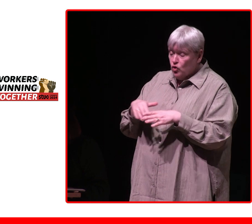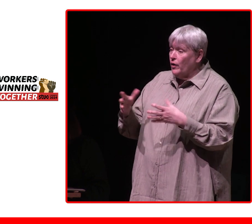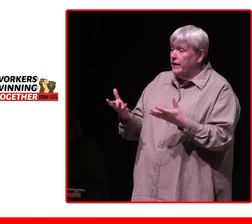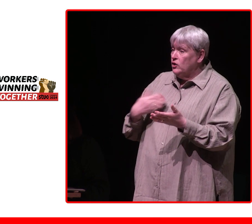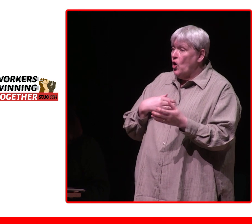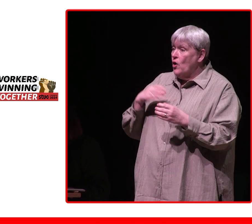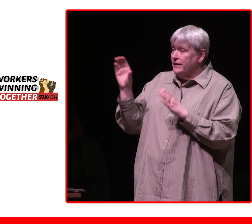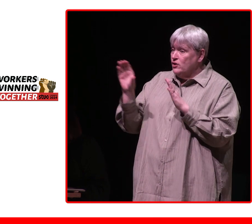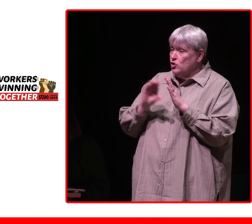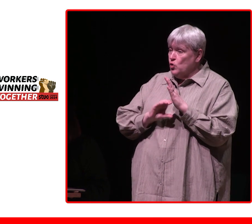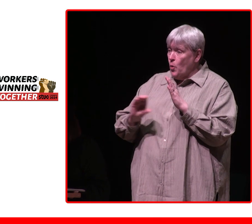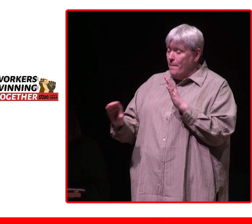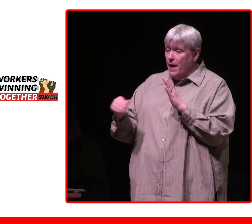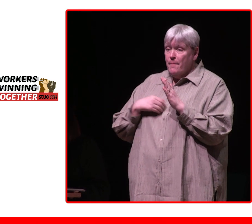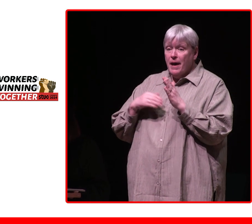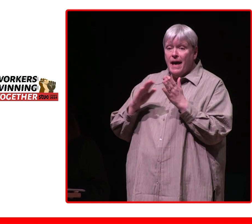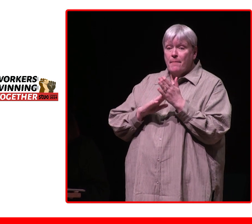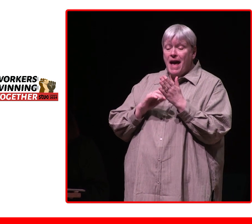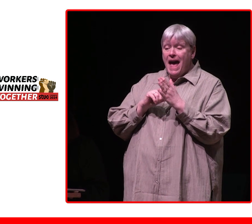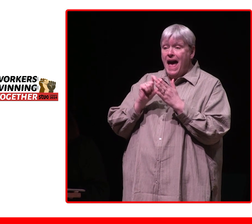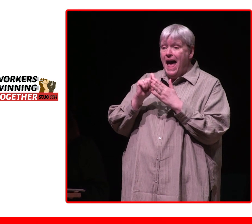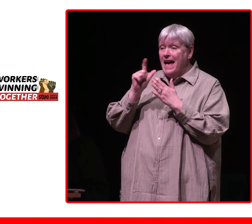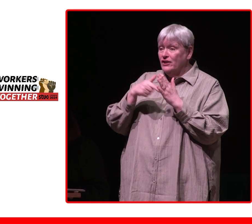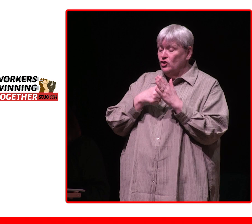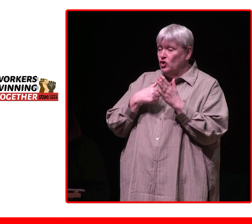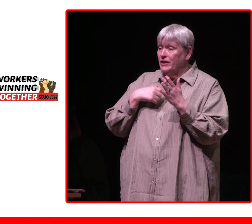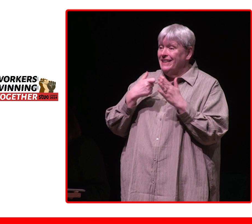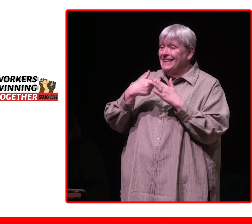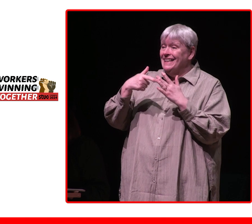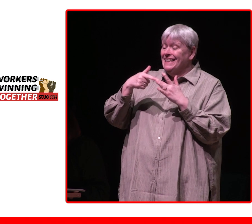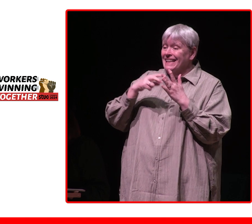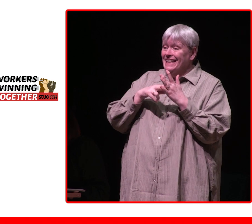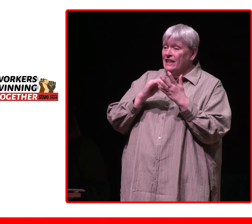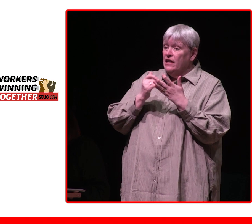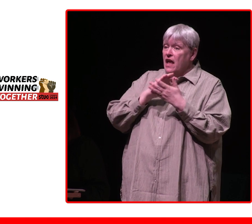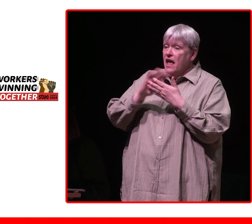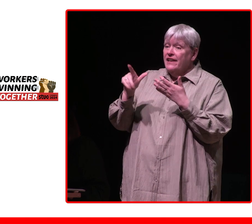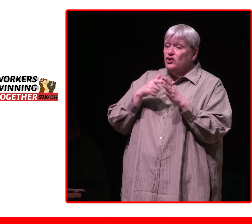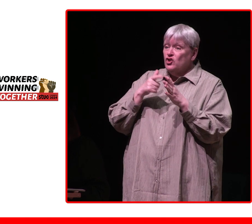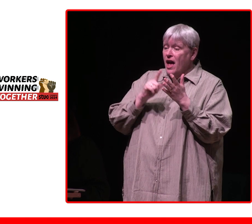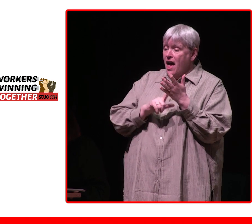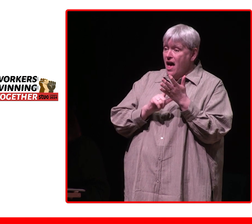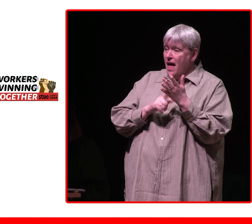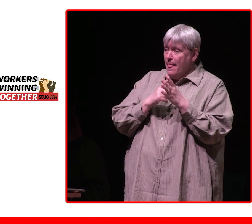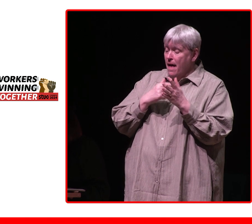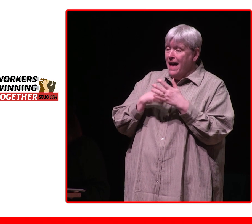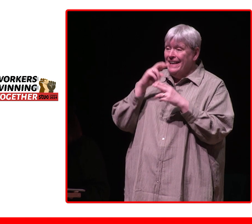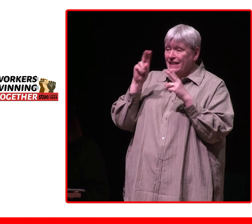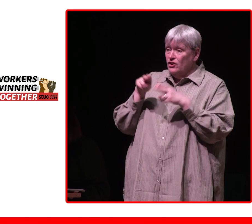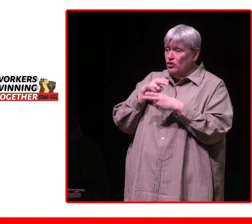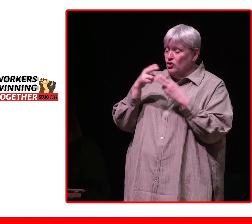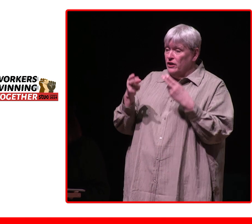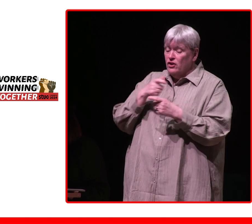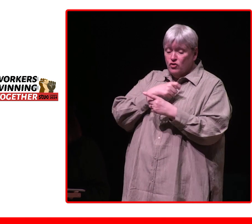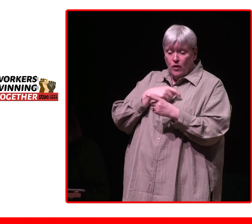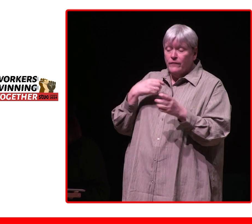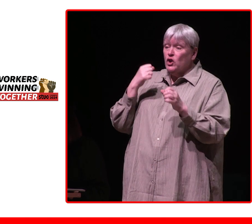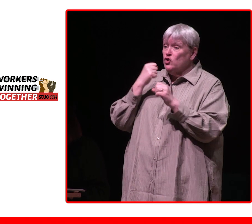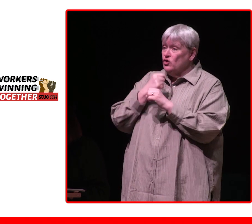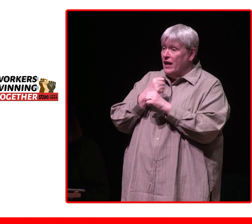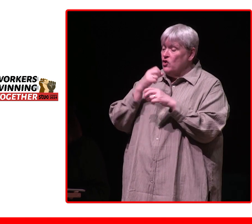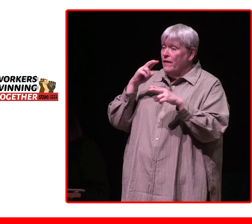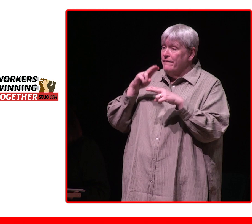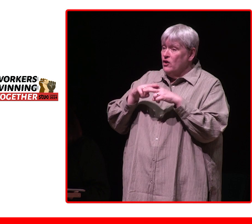call by Maj Ishala, who was the International Officer of the General Federation of